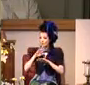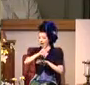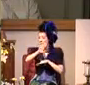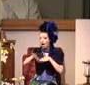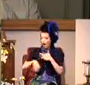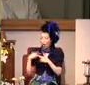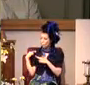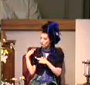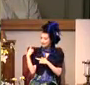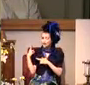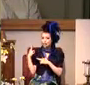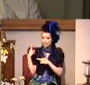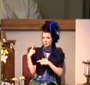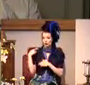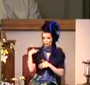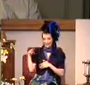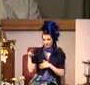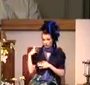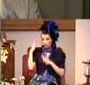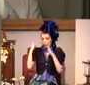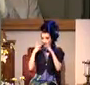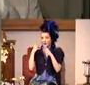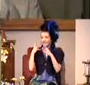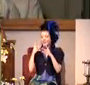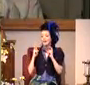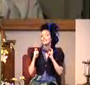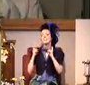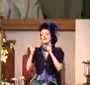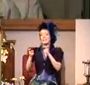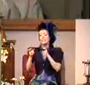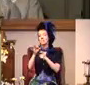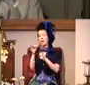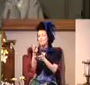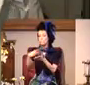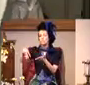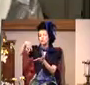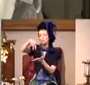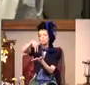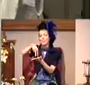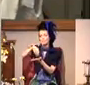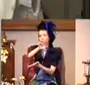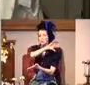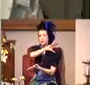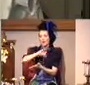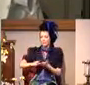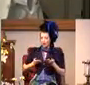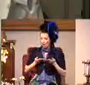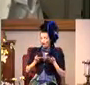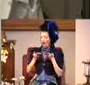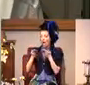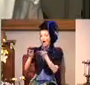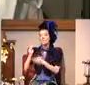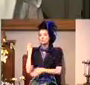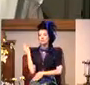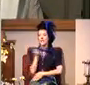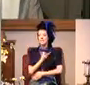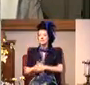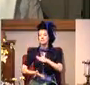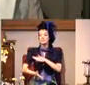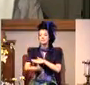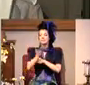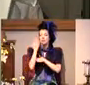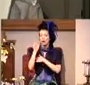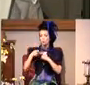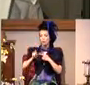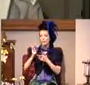created. Those are the gifts that the resurrected Christ offers us this morning from the resurrected